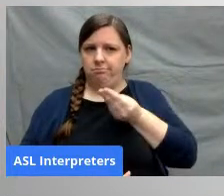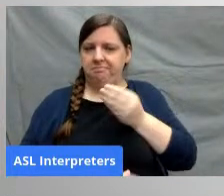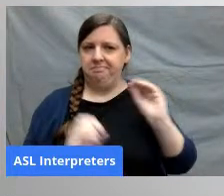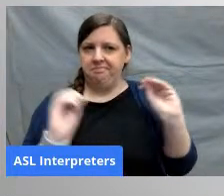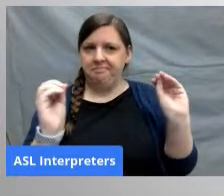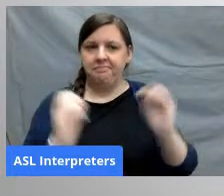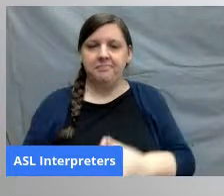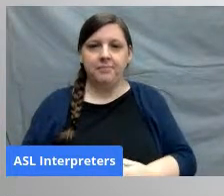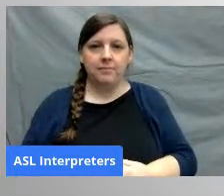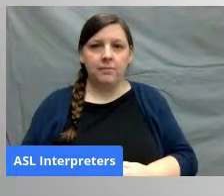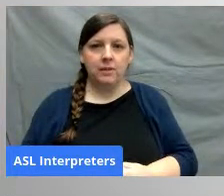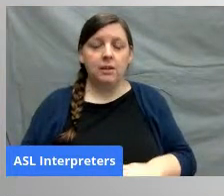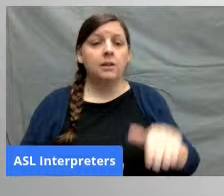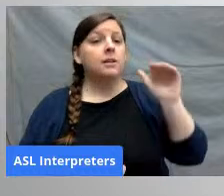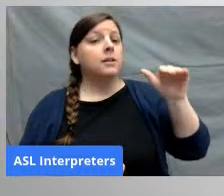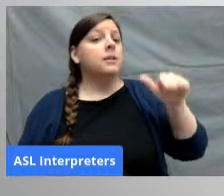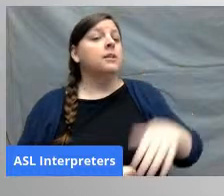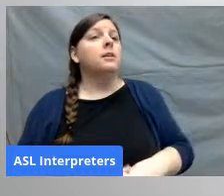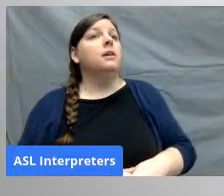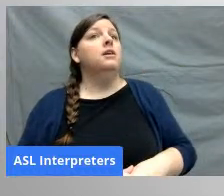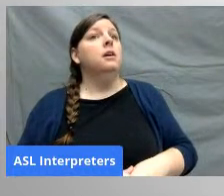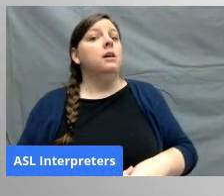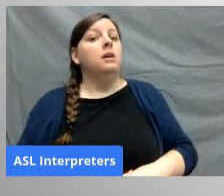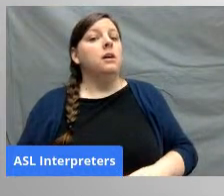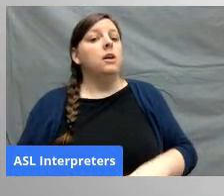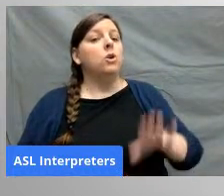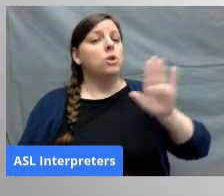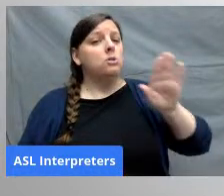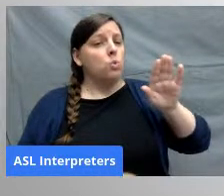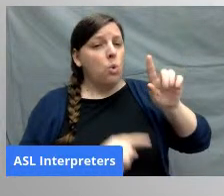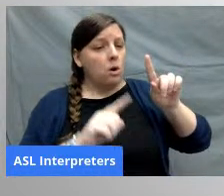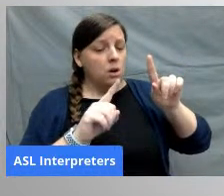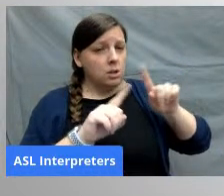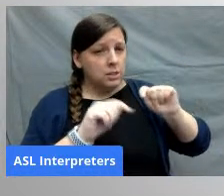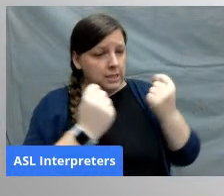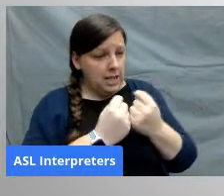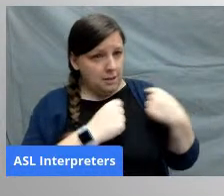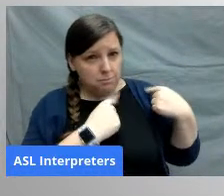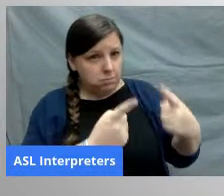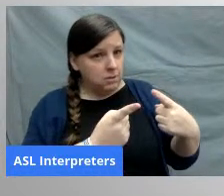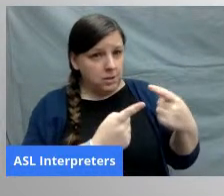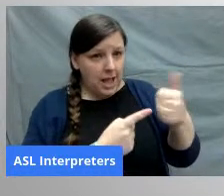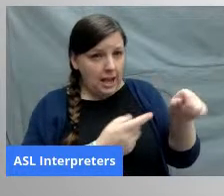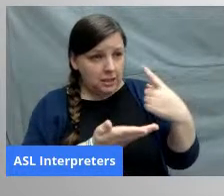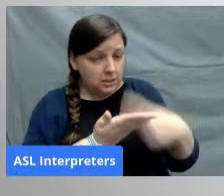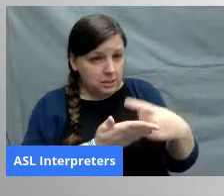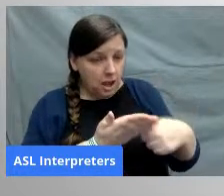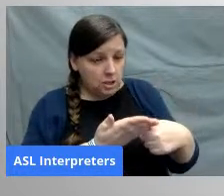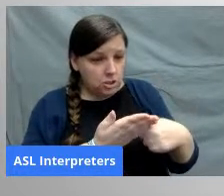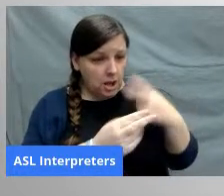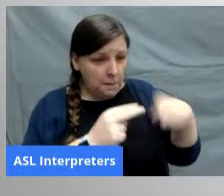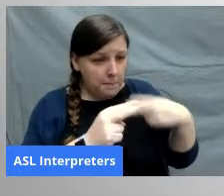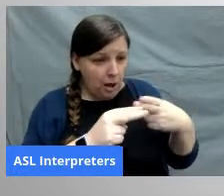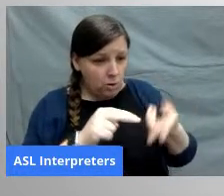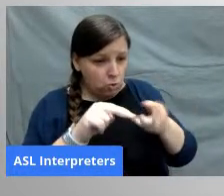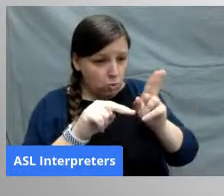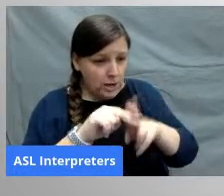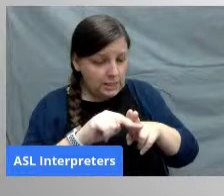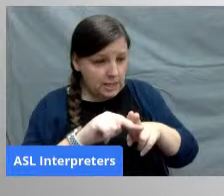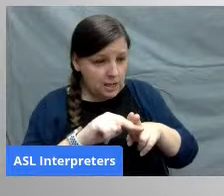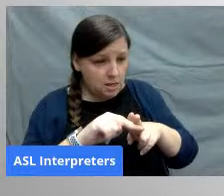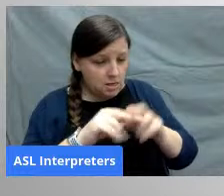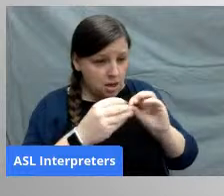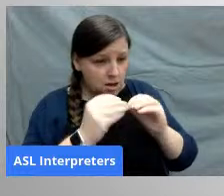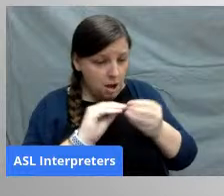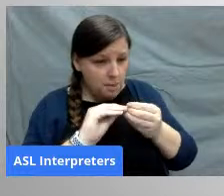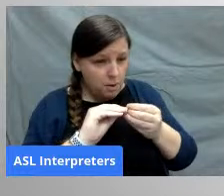Have any discussions with your team been had about increasing the number of instructional days